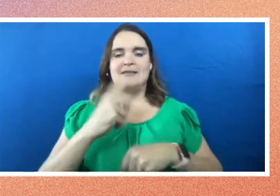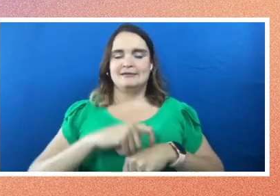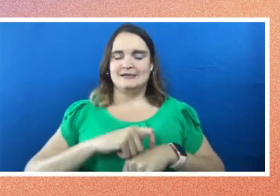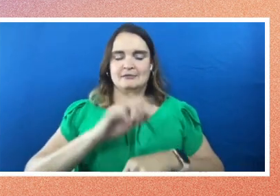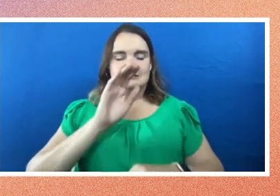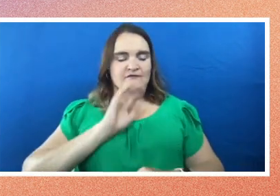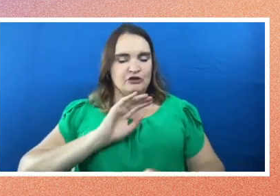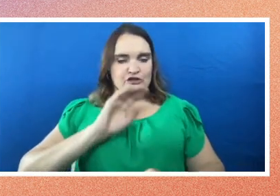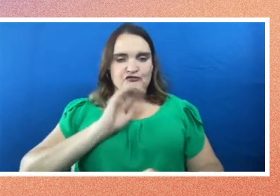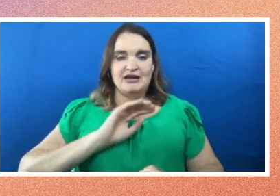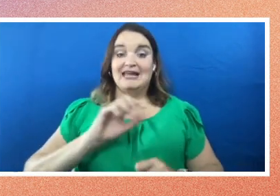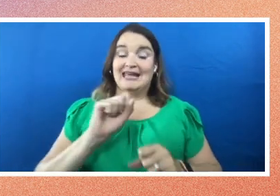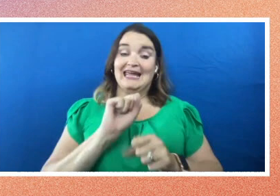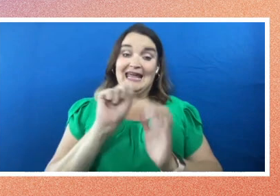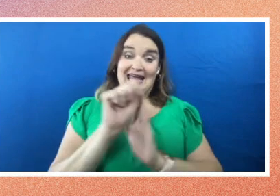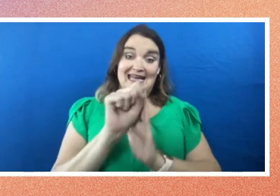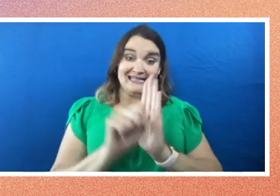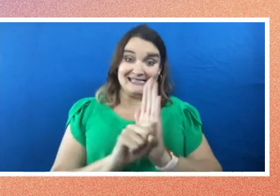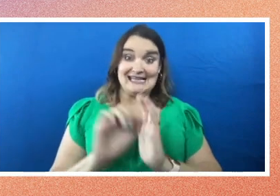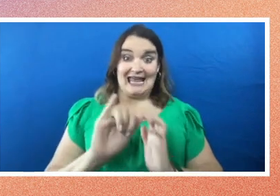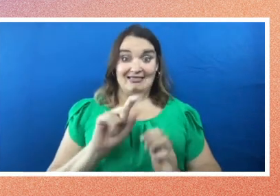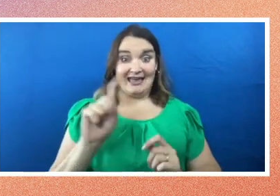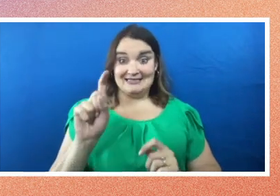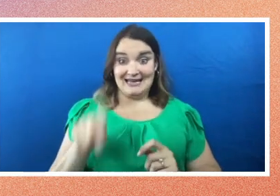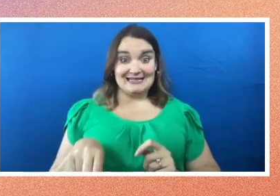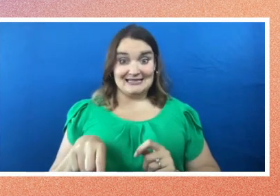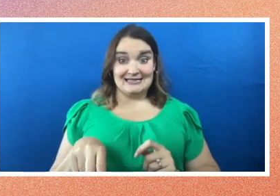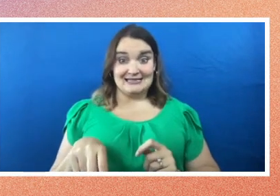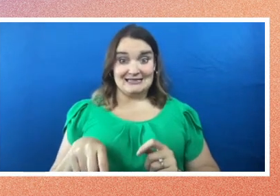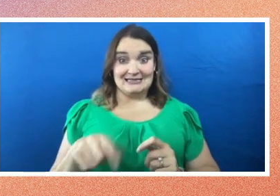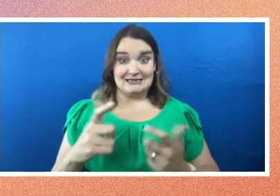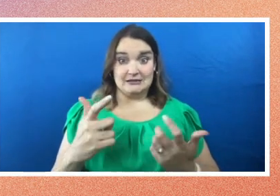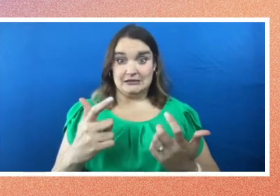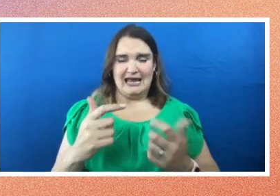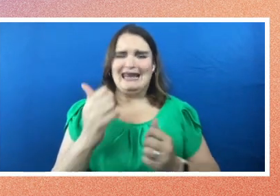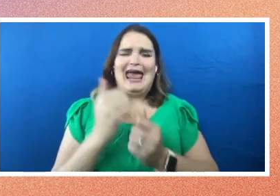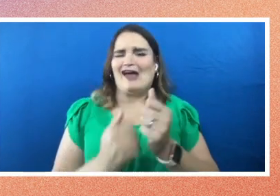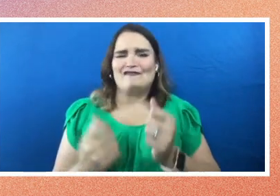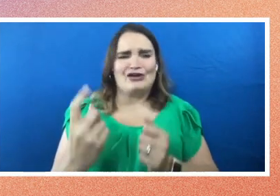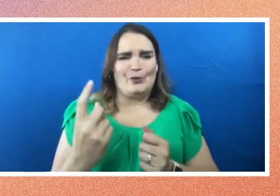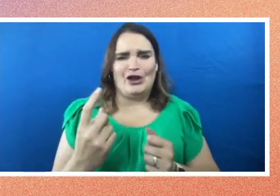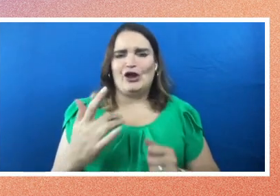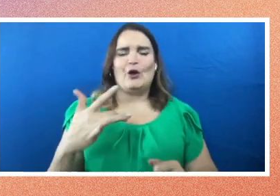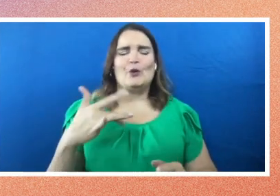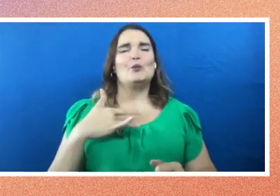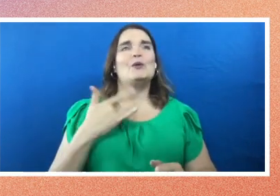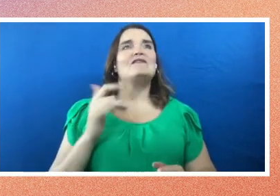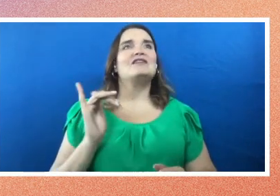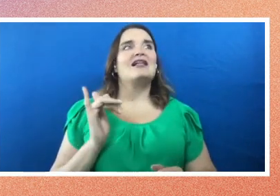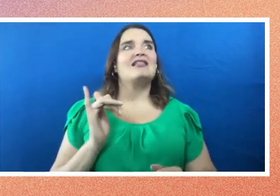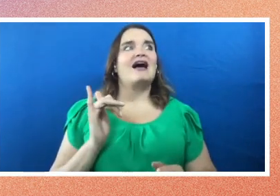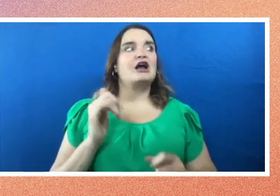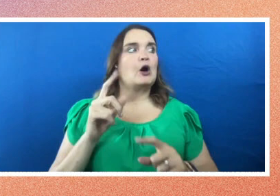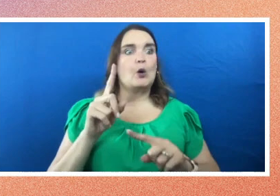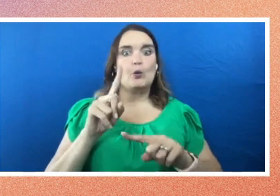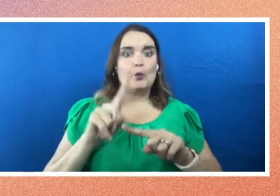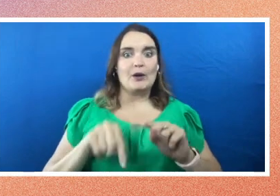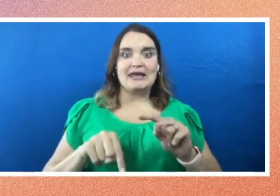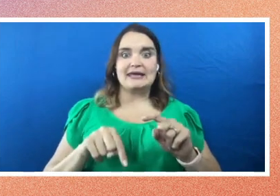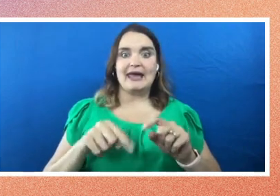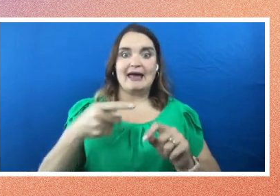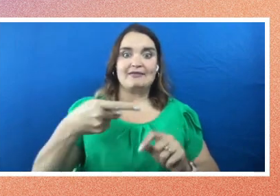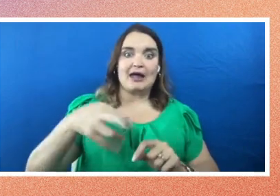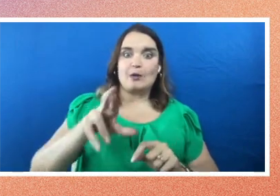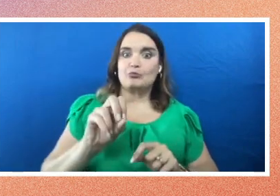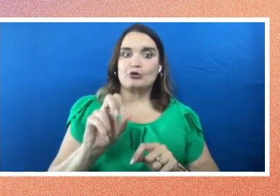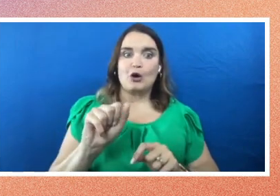state like this one, at least, and certainly everywhere these days, we feel like We're not able to work proactively, like